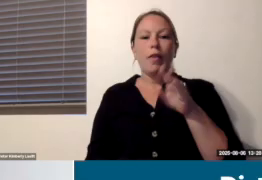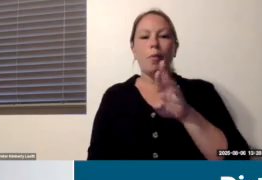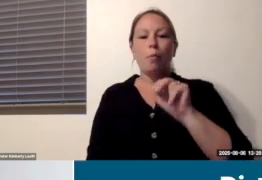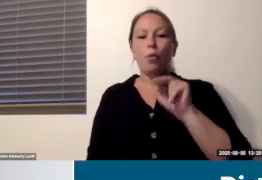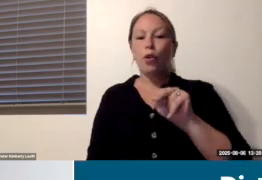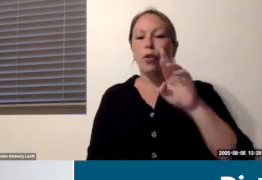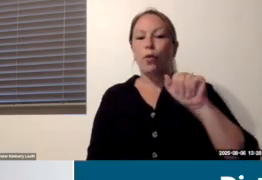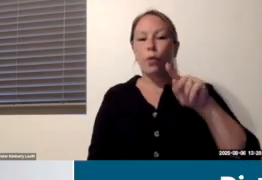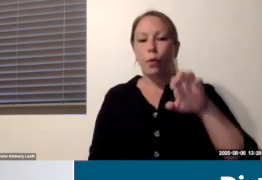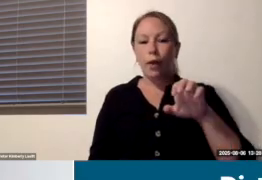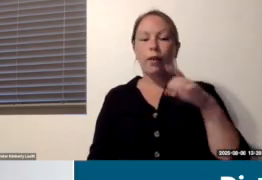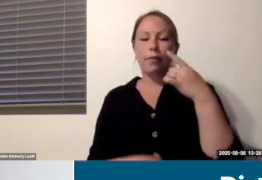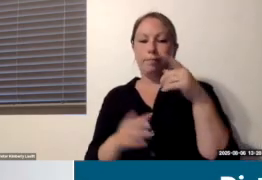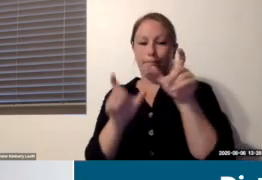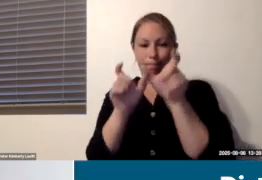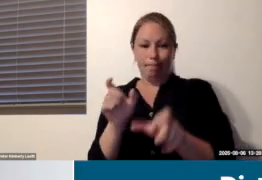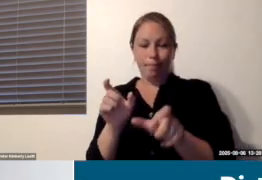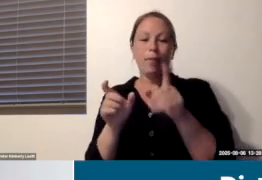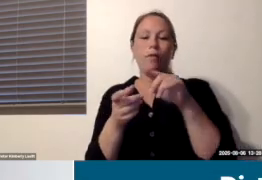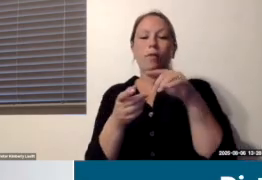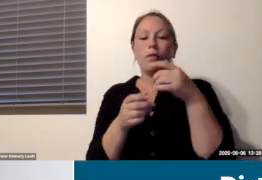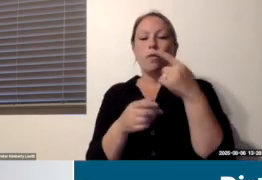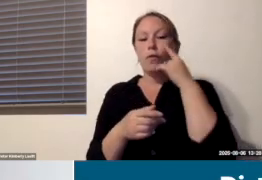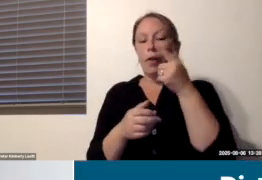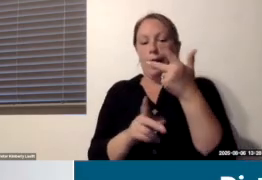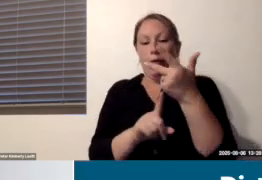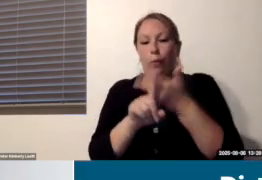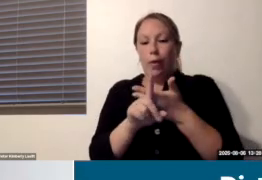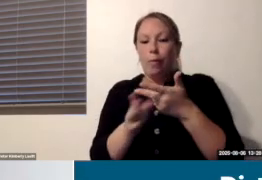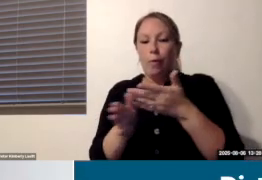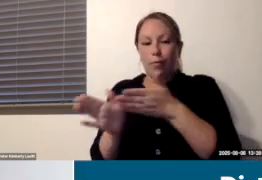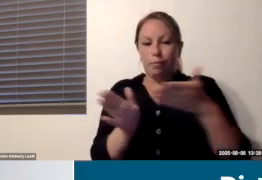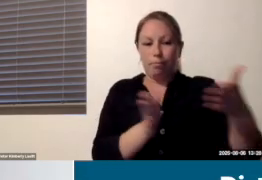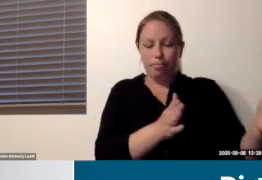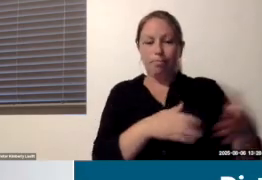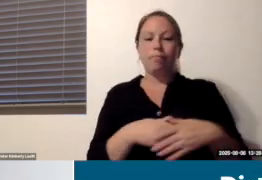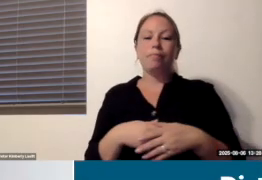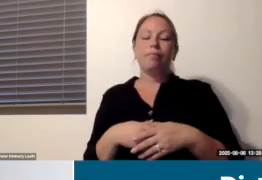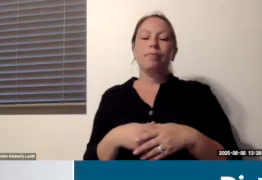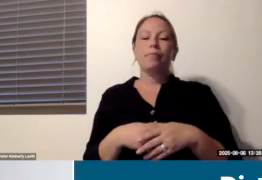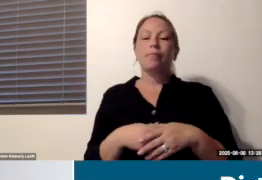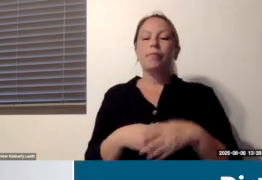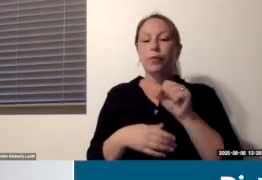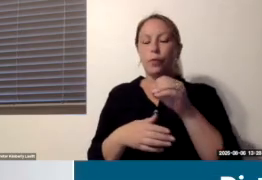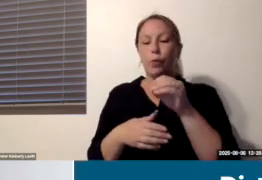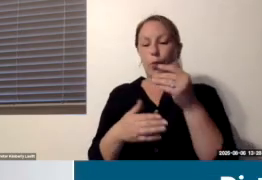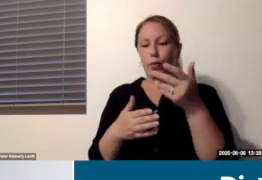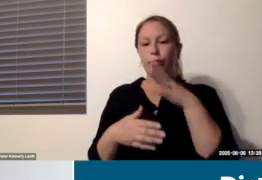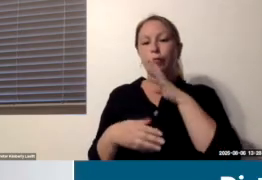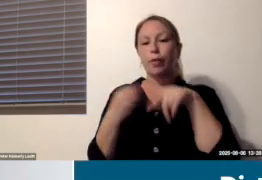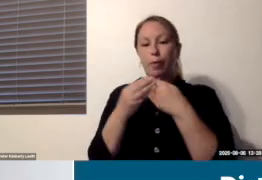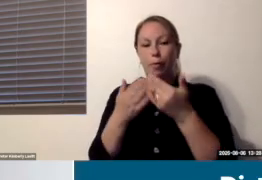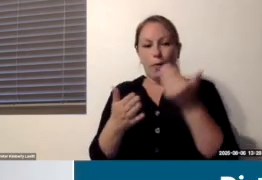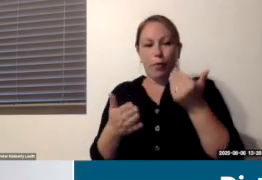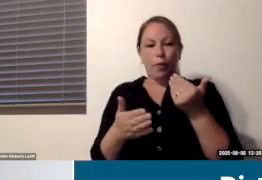average expenditures for a quarter or a 3-month period. So as previously mentioned, San Joaquin Valley